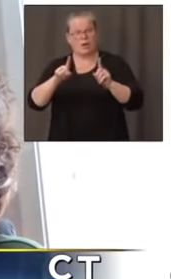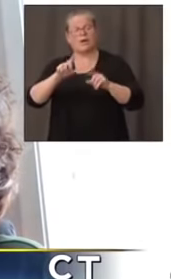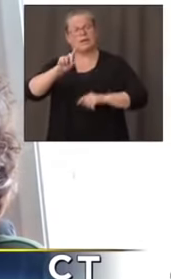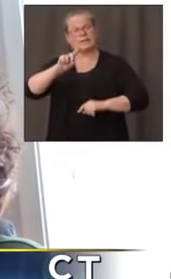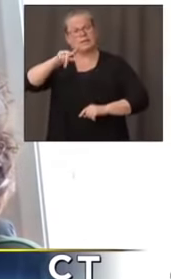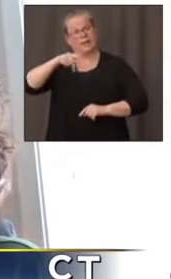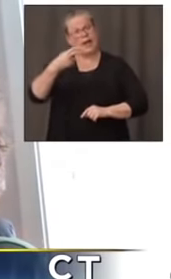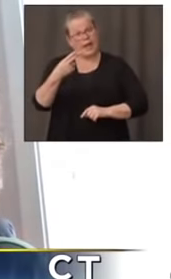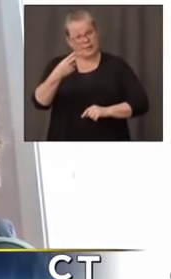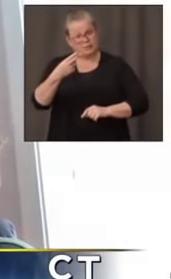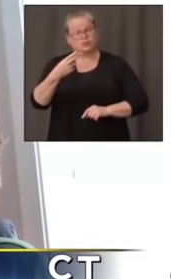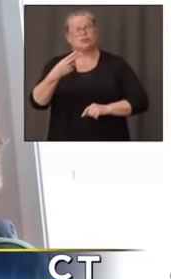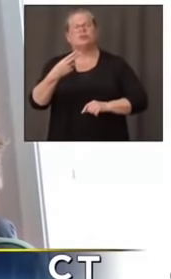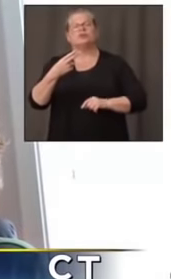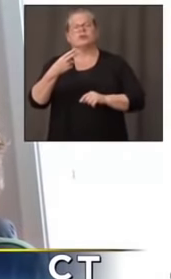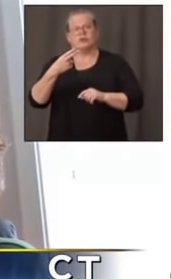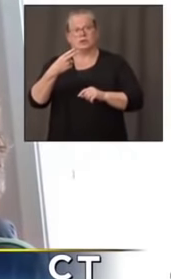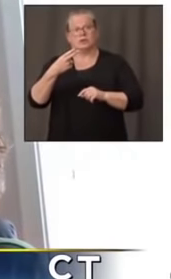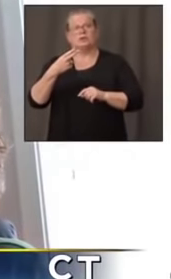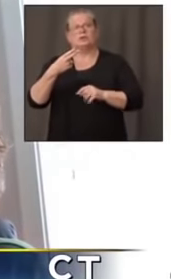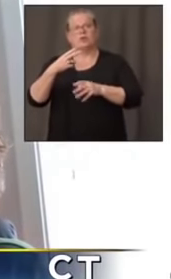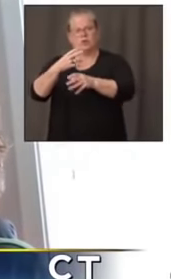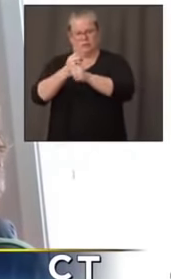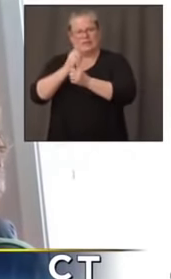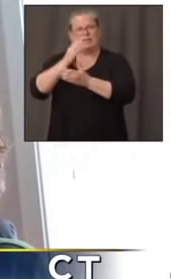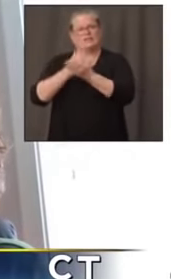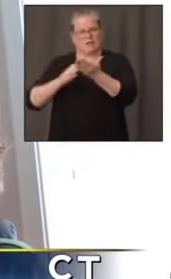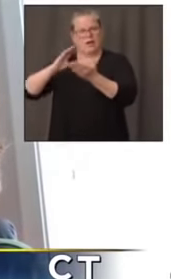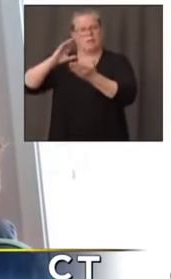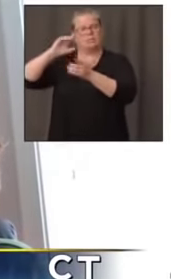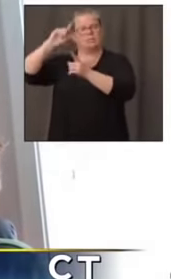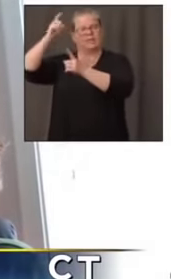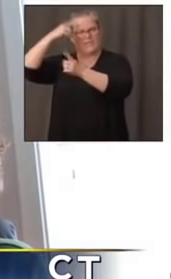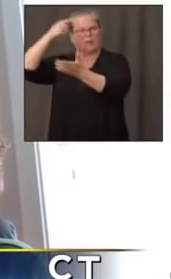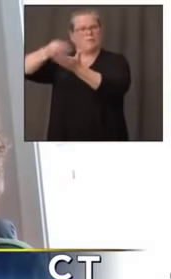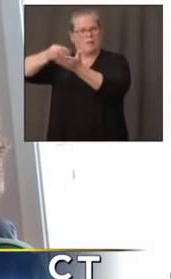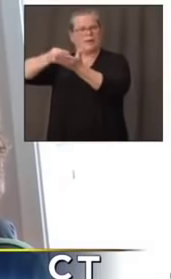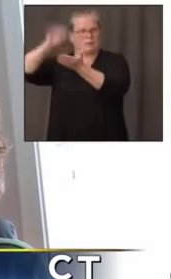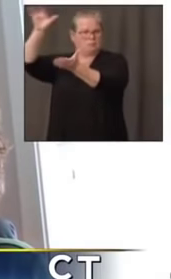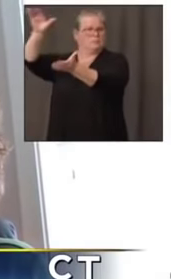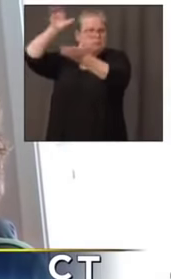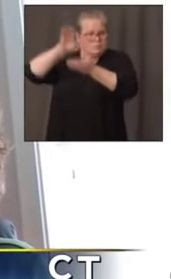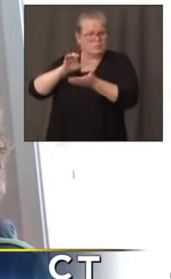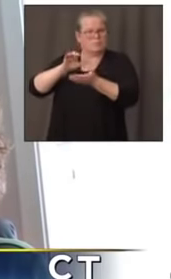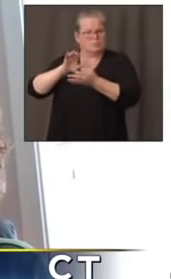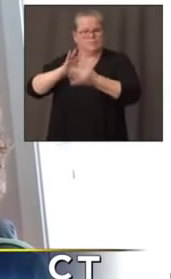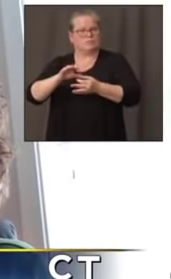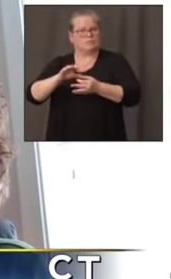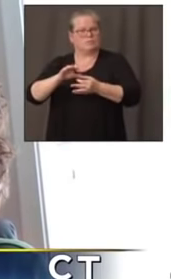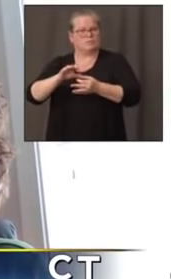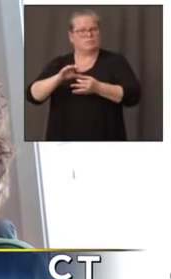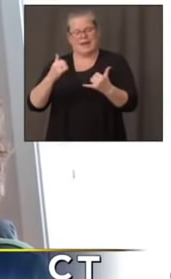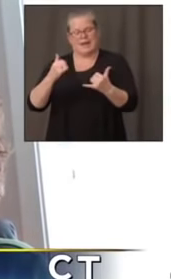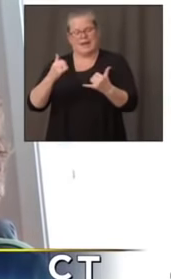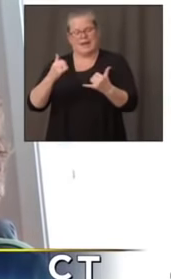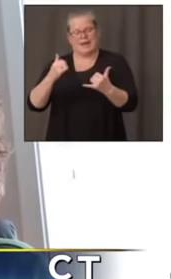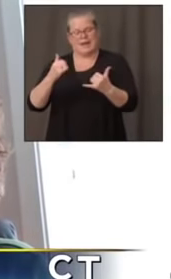DPH some stimulus dollars related to the pandemic response,